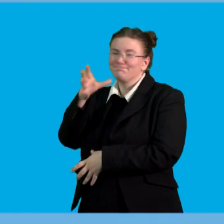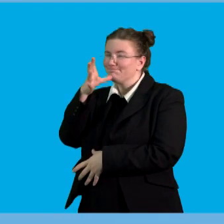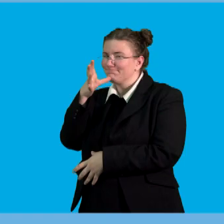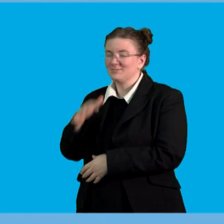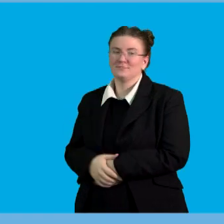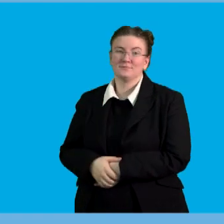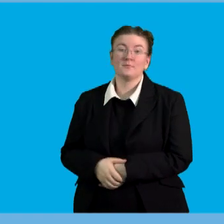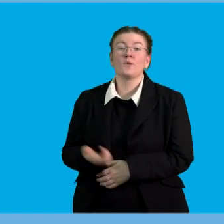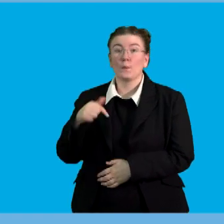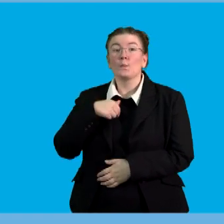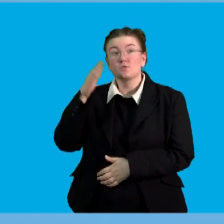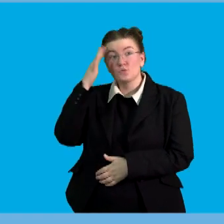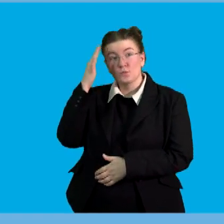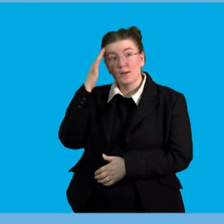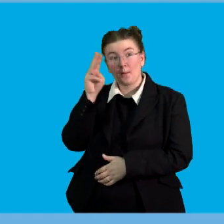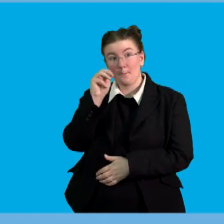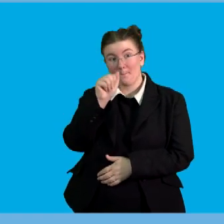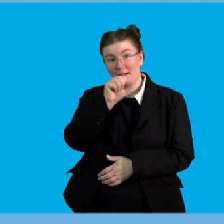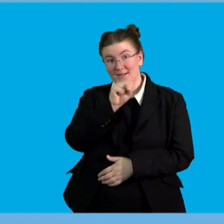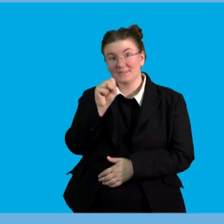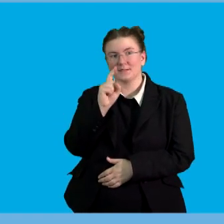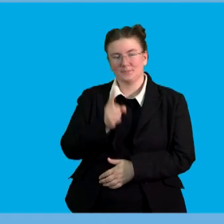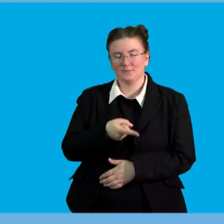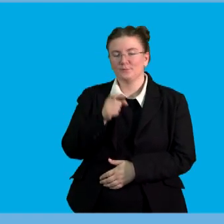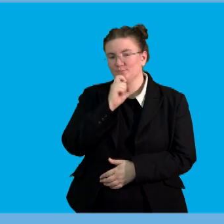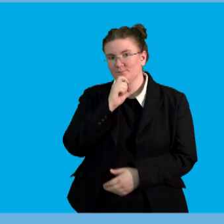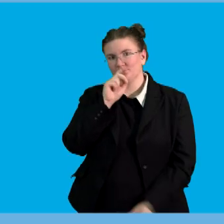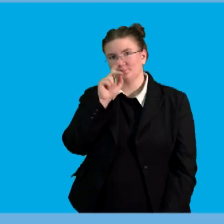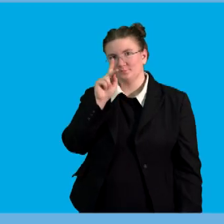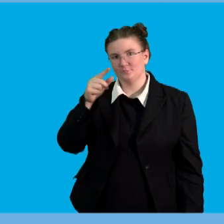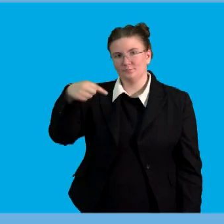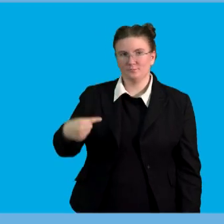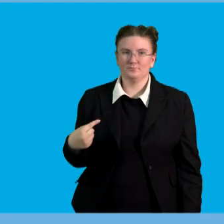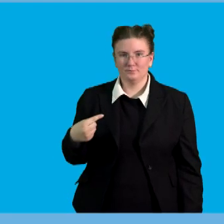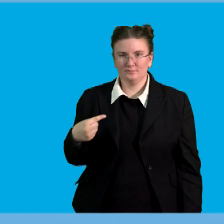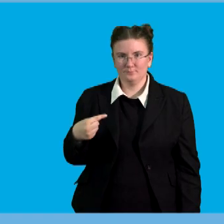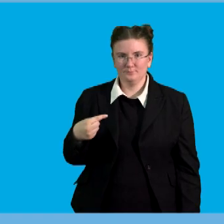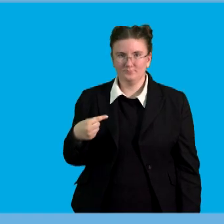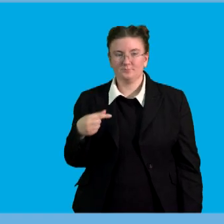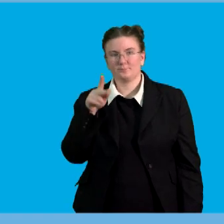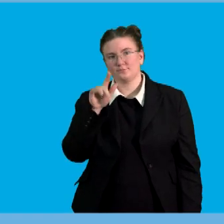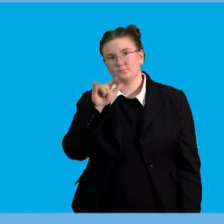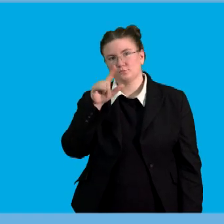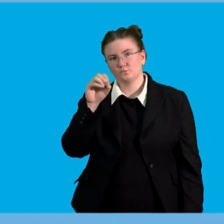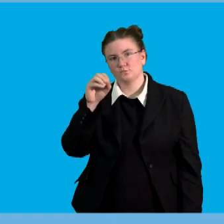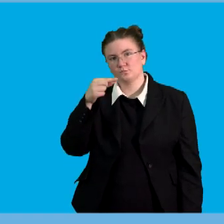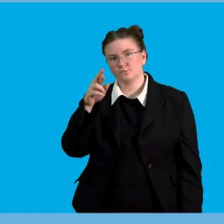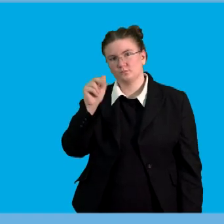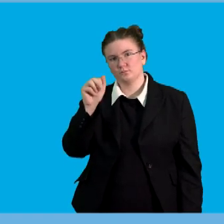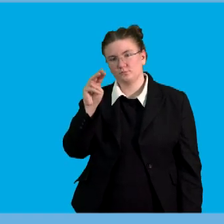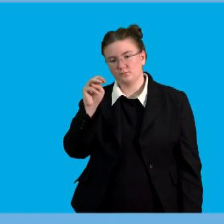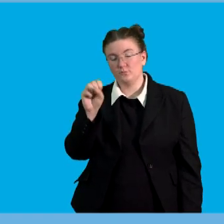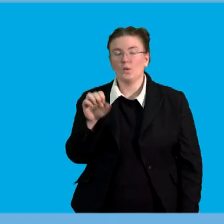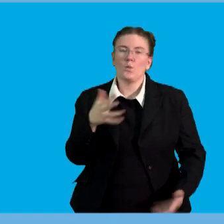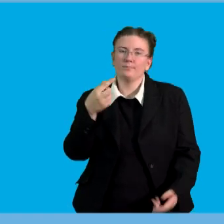Right. We know that mass, it needs to be measured in kilograms. So the SI unit for mass is kilograms